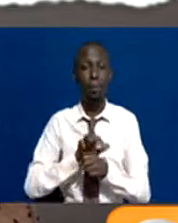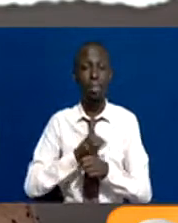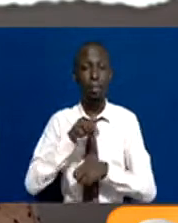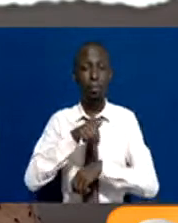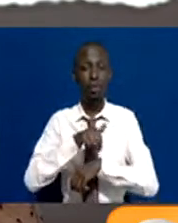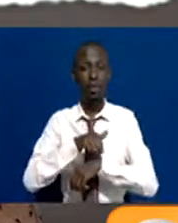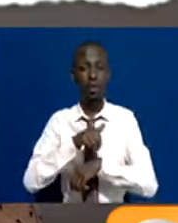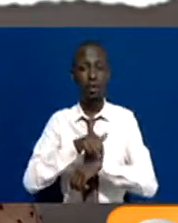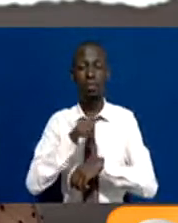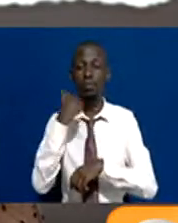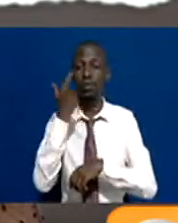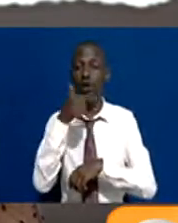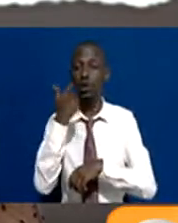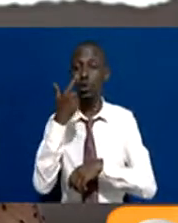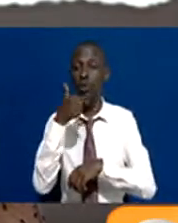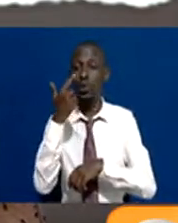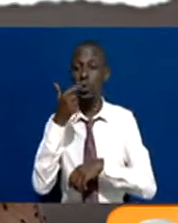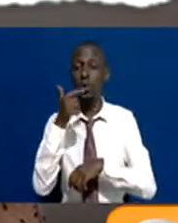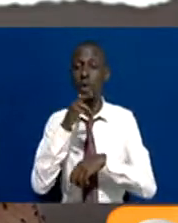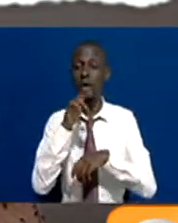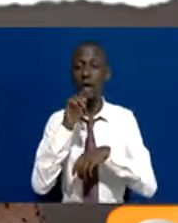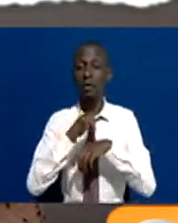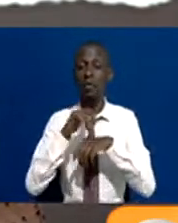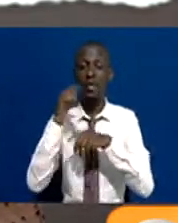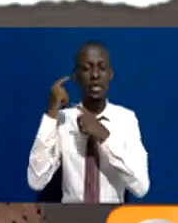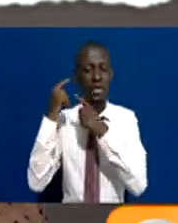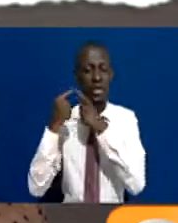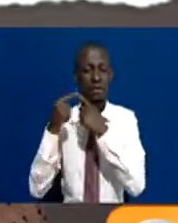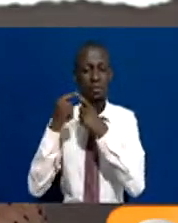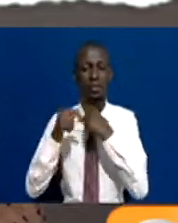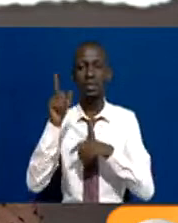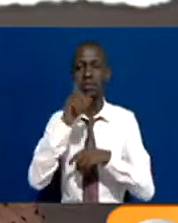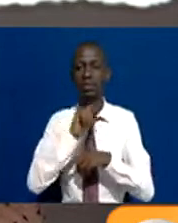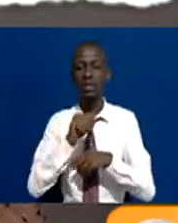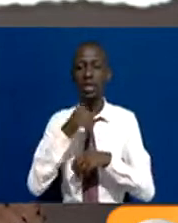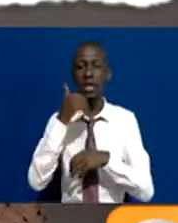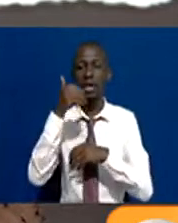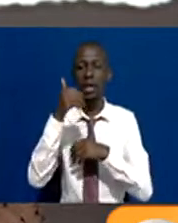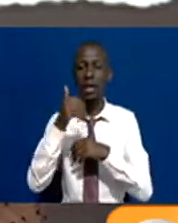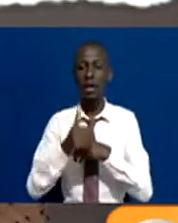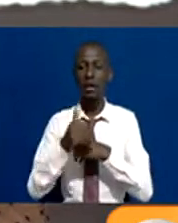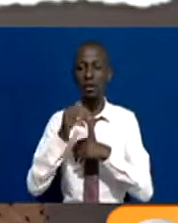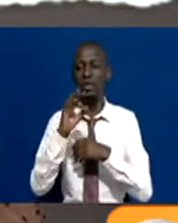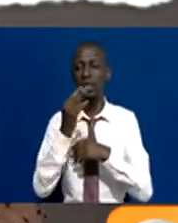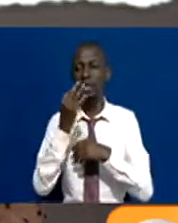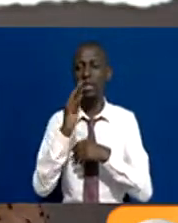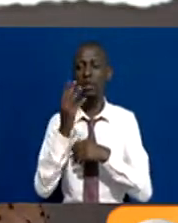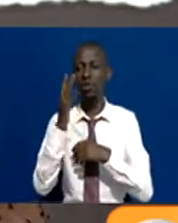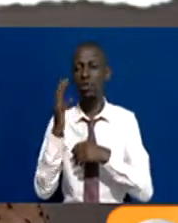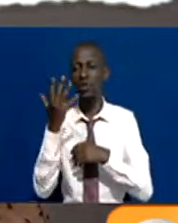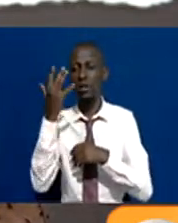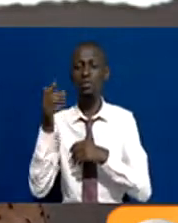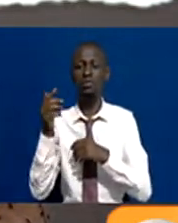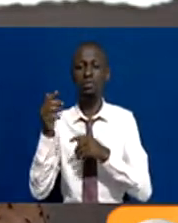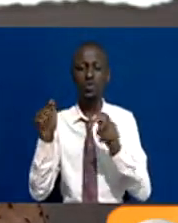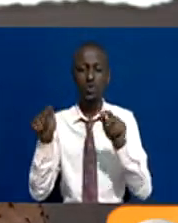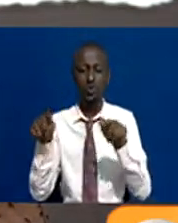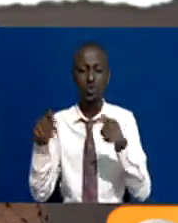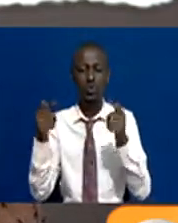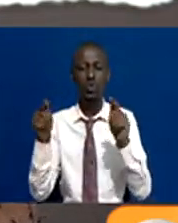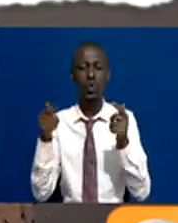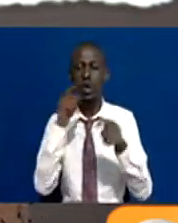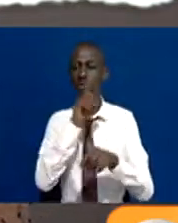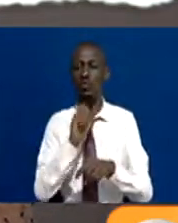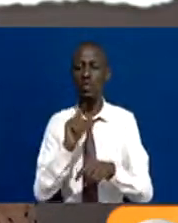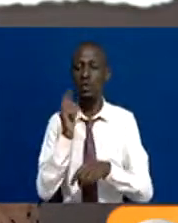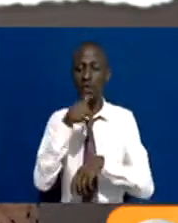Many of the victims I would see would come after the third, fourth, fifth beating. Or it's the first time